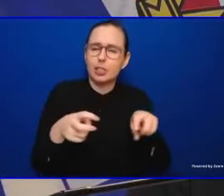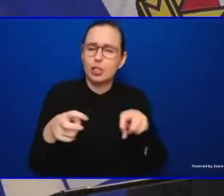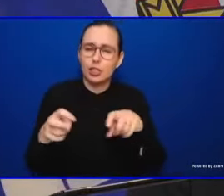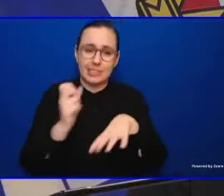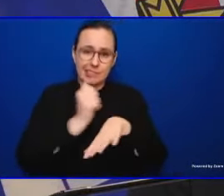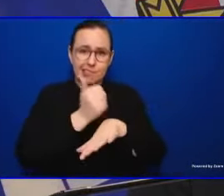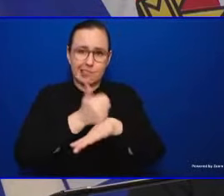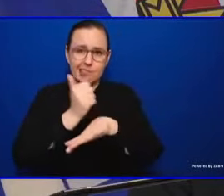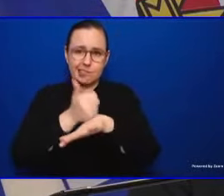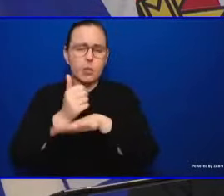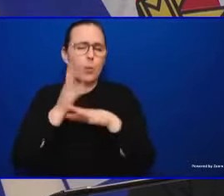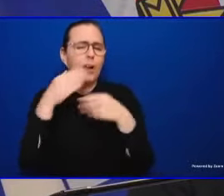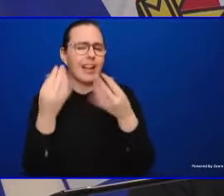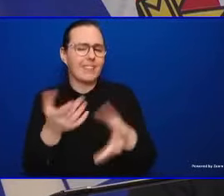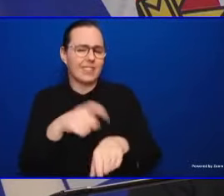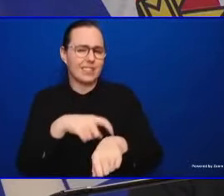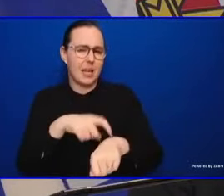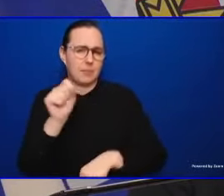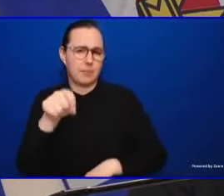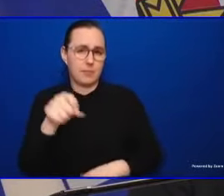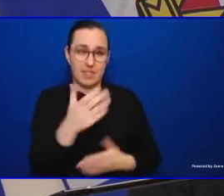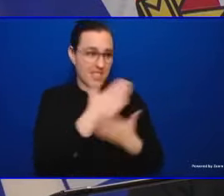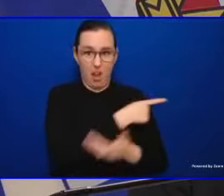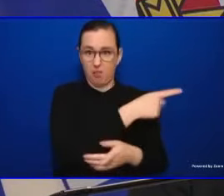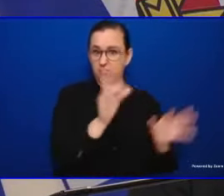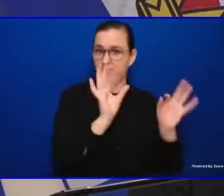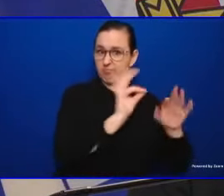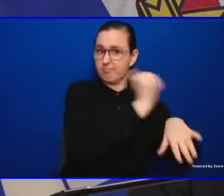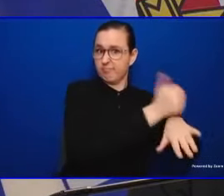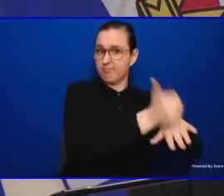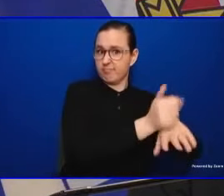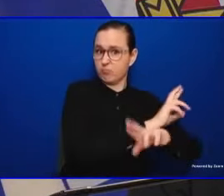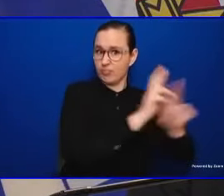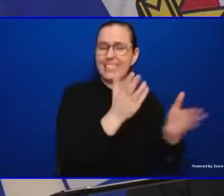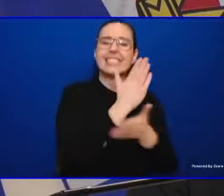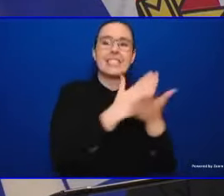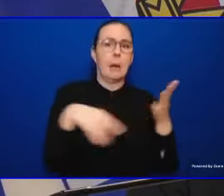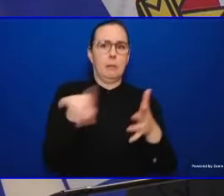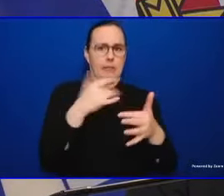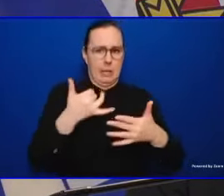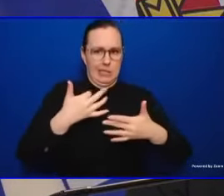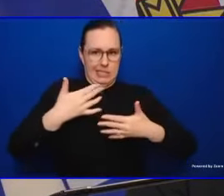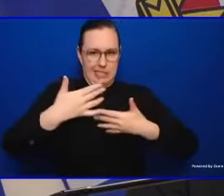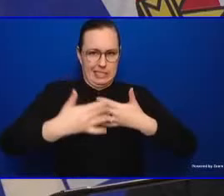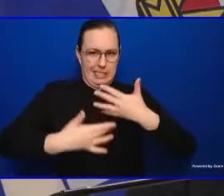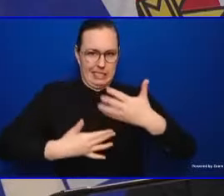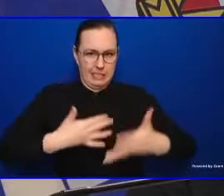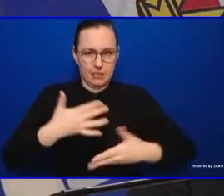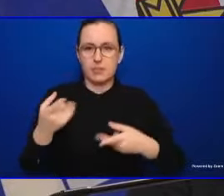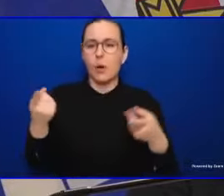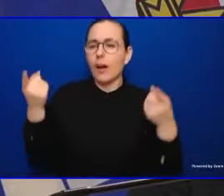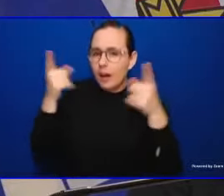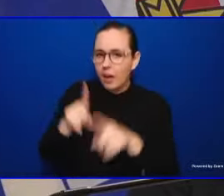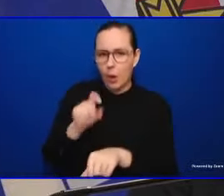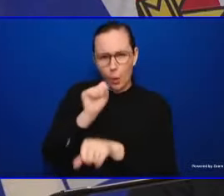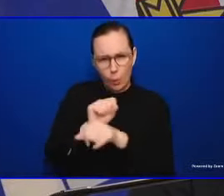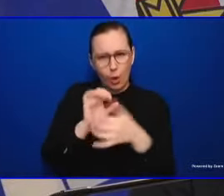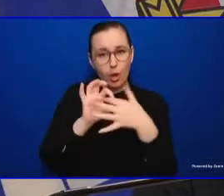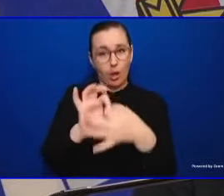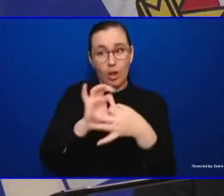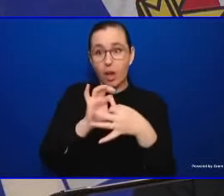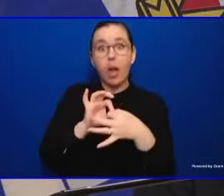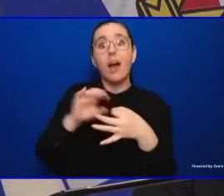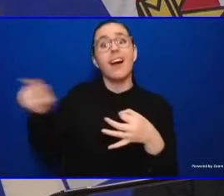already. We're working with WorkSafe BC, and the information is out there. So over the coming week, I expect these to be